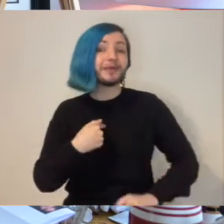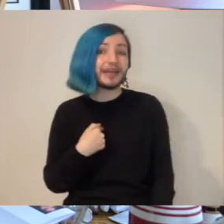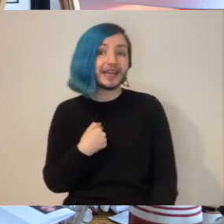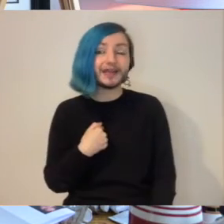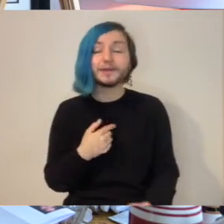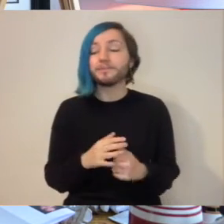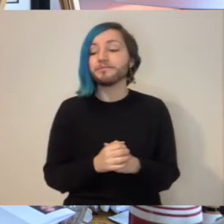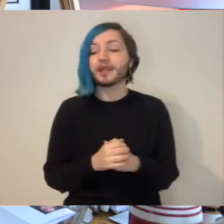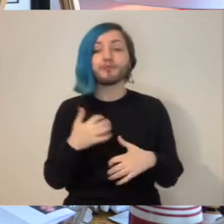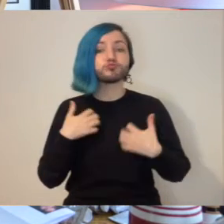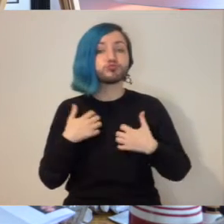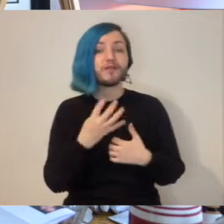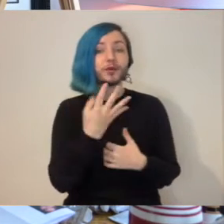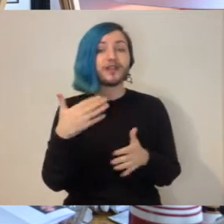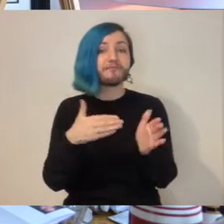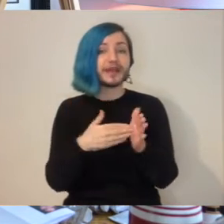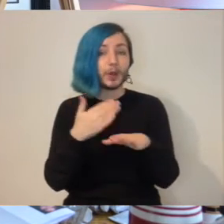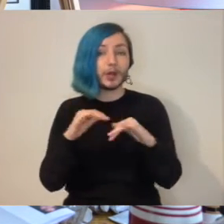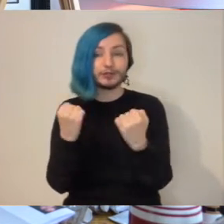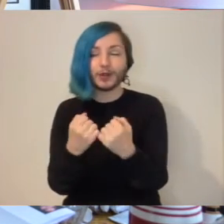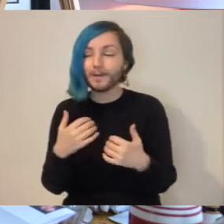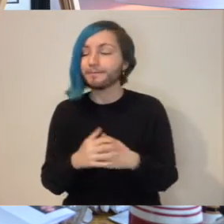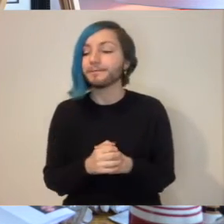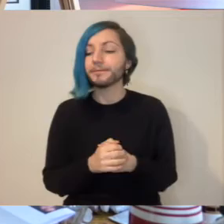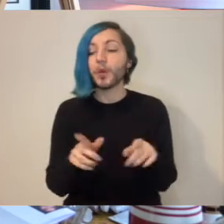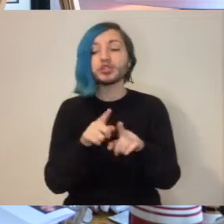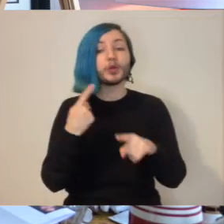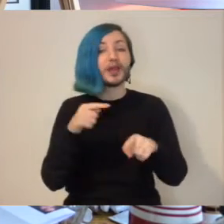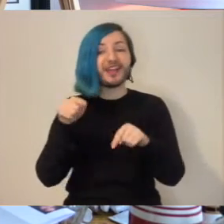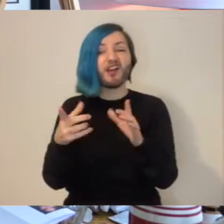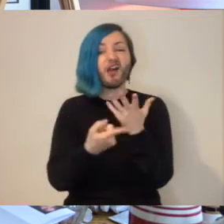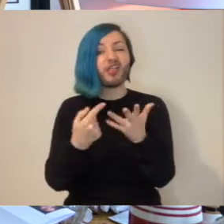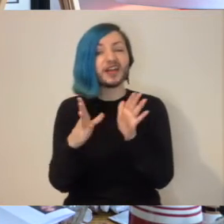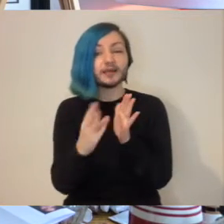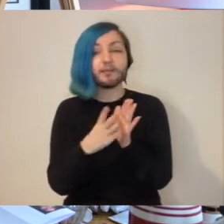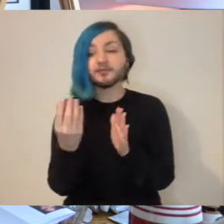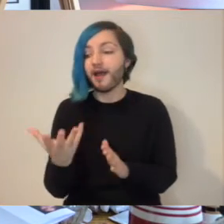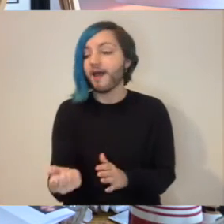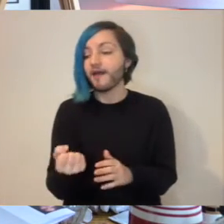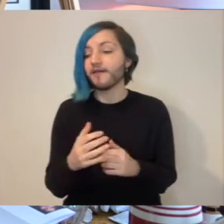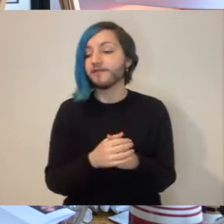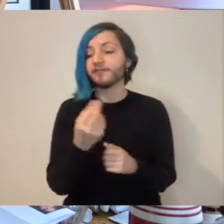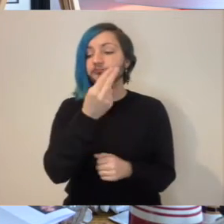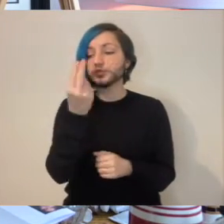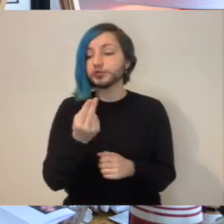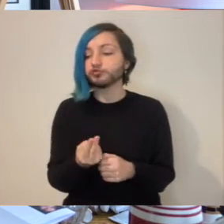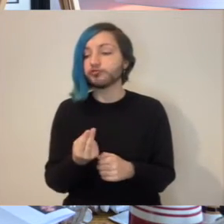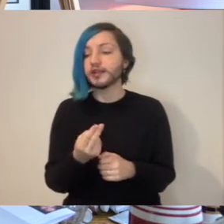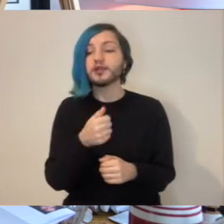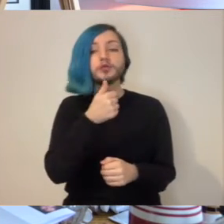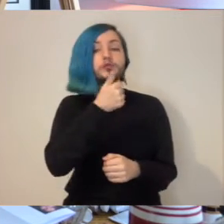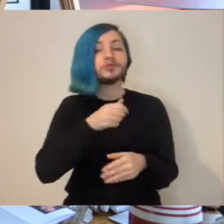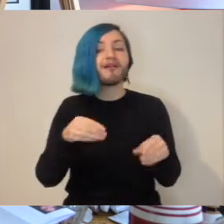real treat, and I'm looking forward to the 45-minute one. But I've also just very quickly here got some other examples of